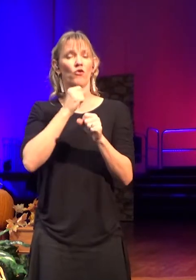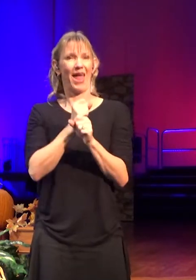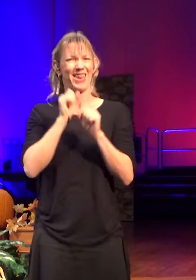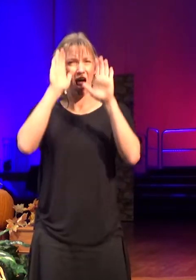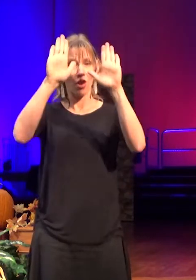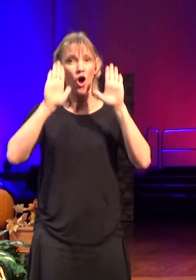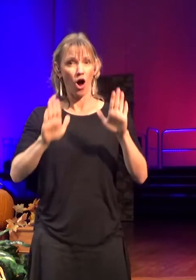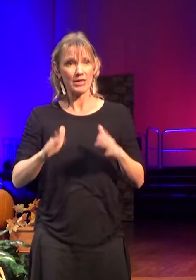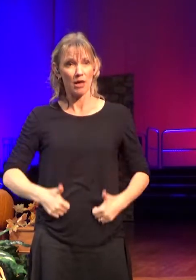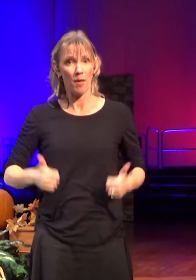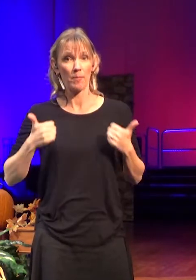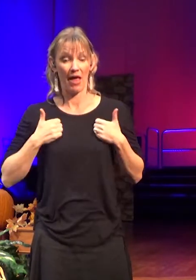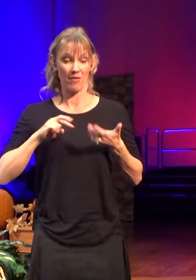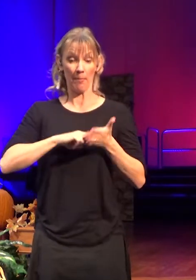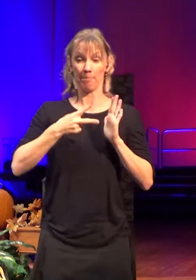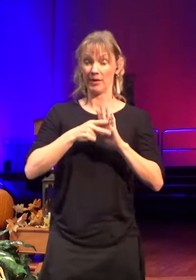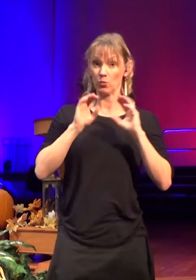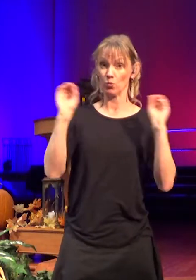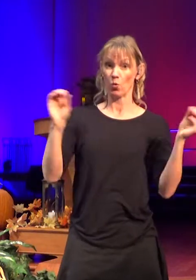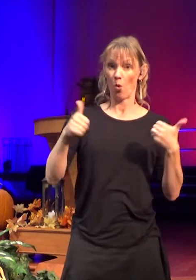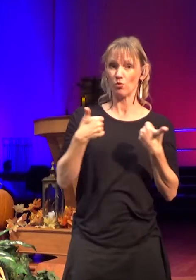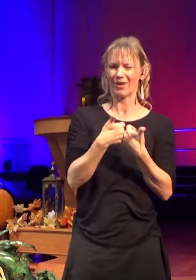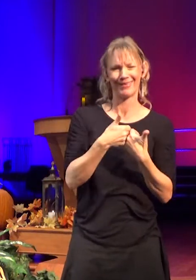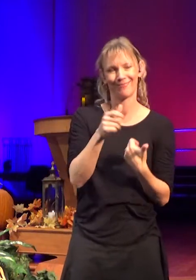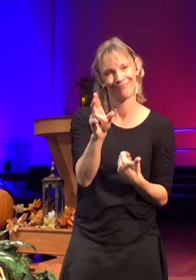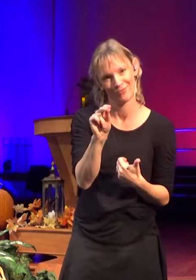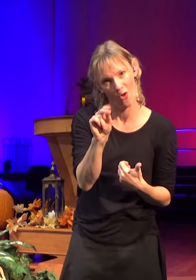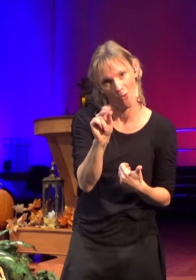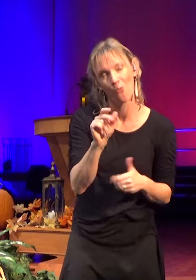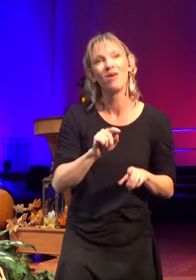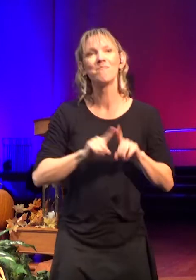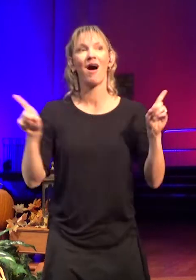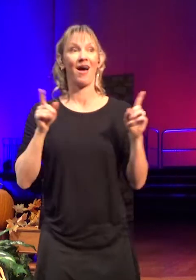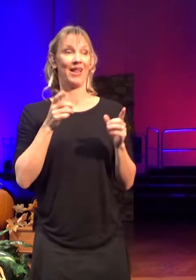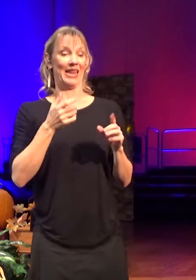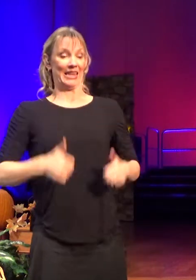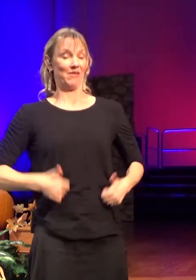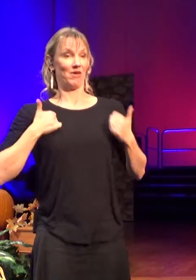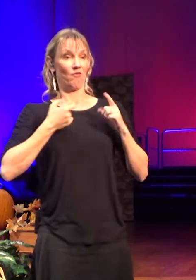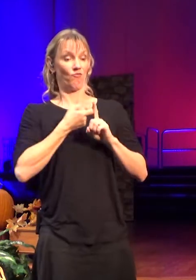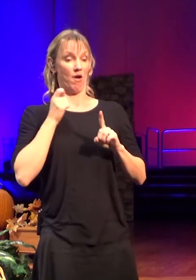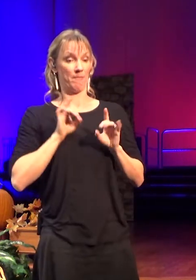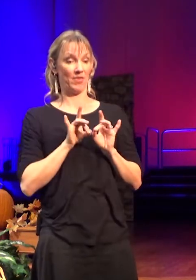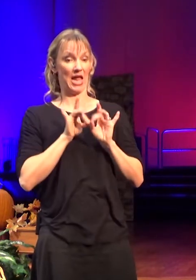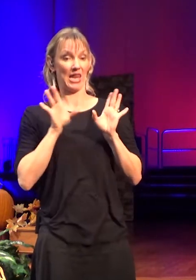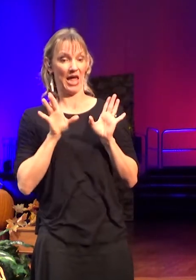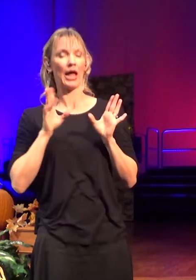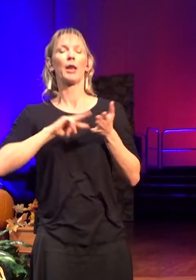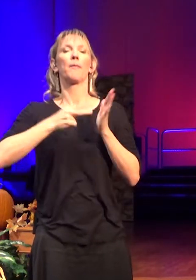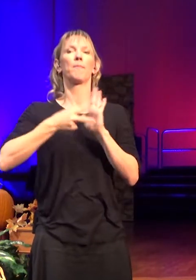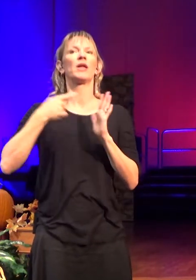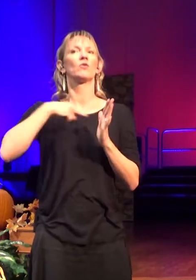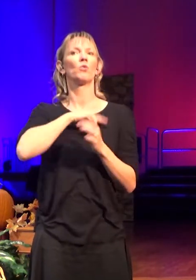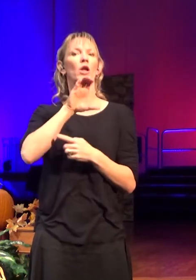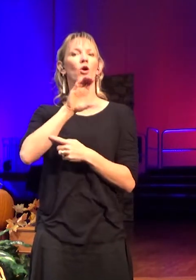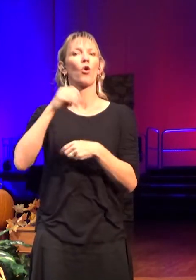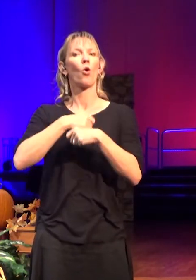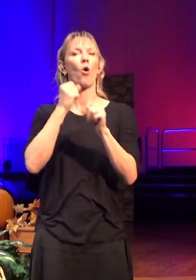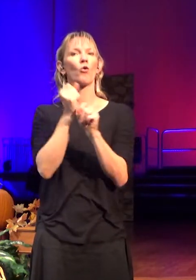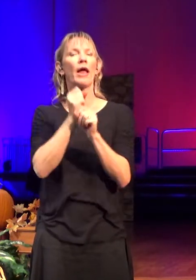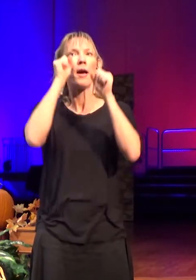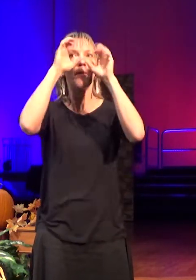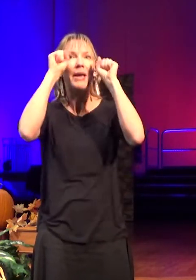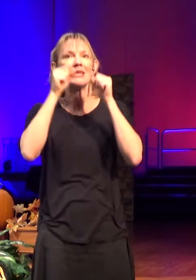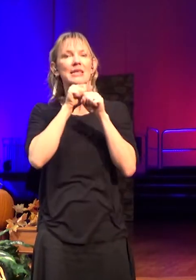awesome life. Doesn't mean there's not challenges, but by living from that light, we co-create the most